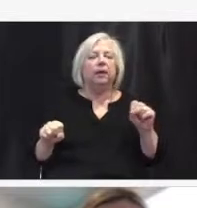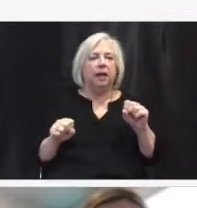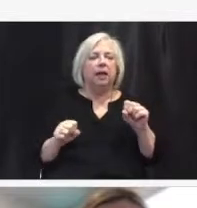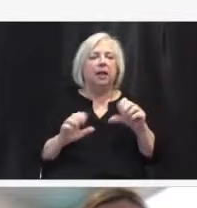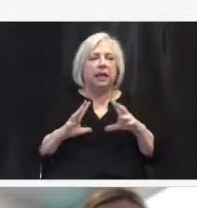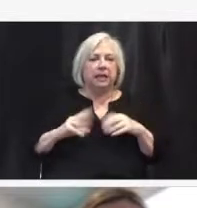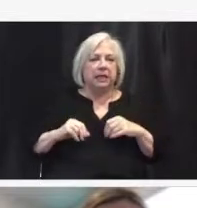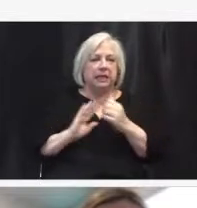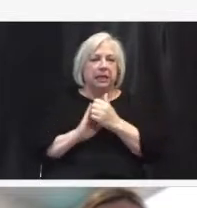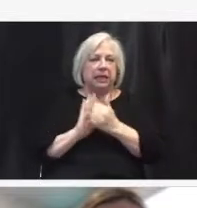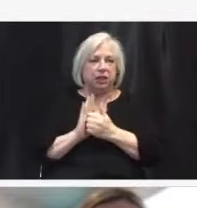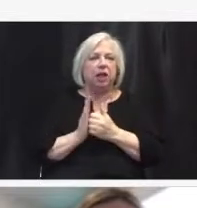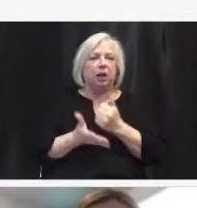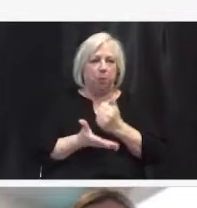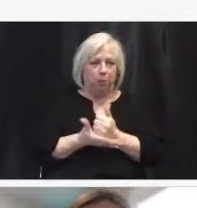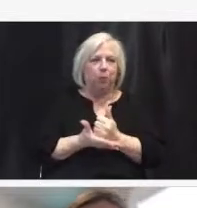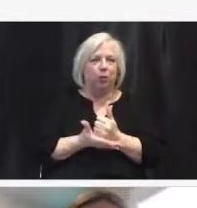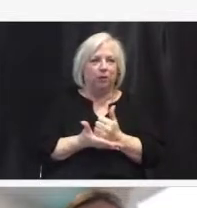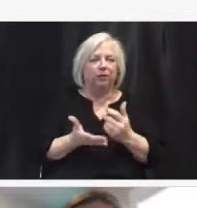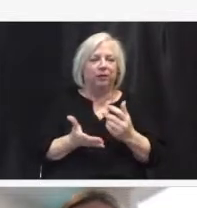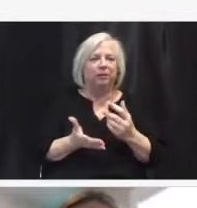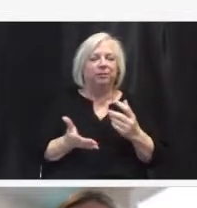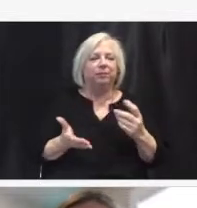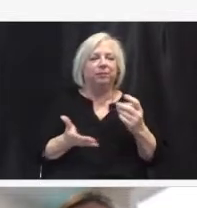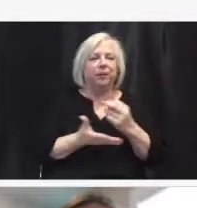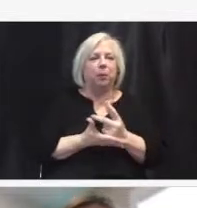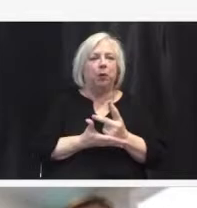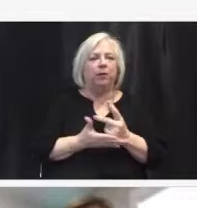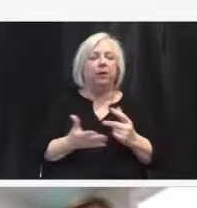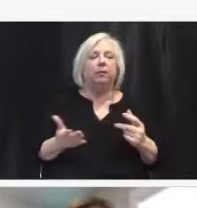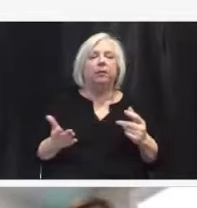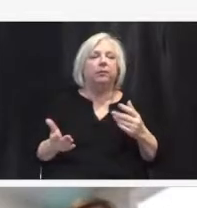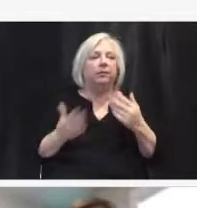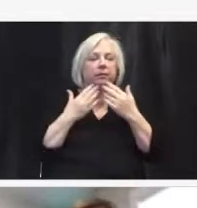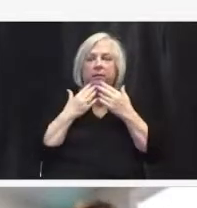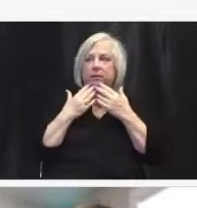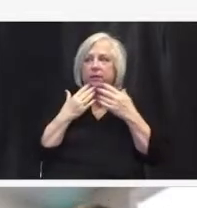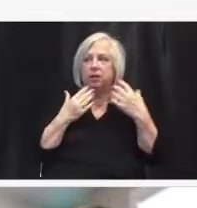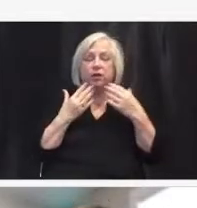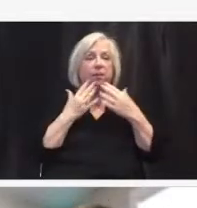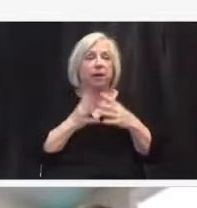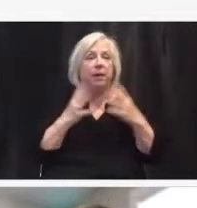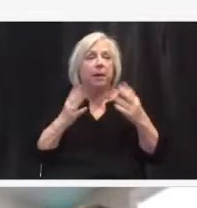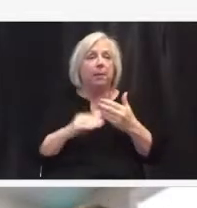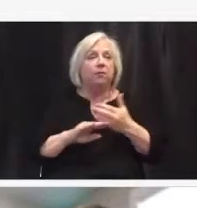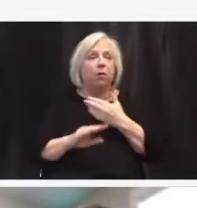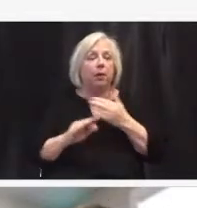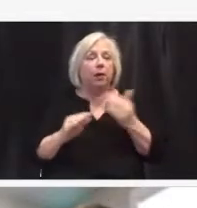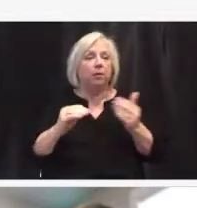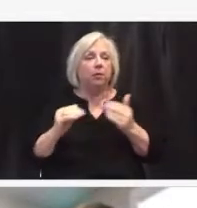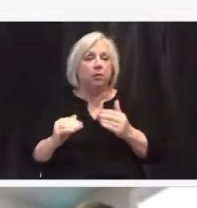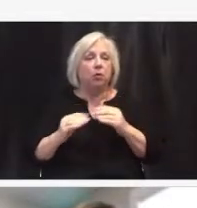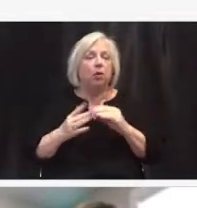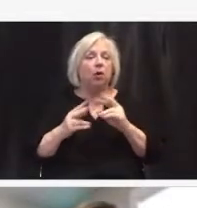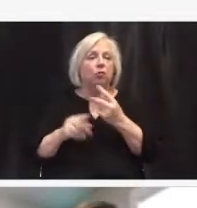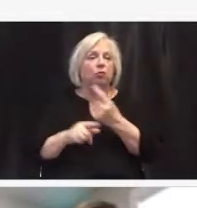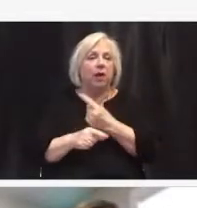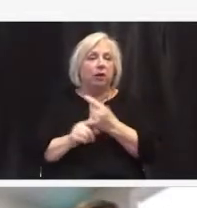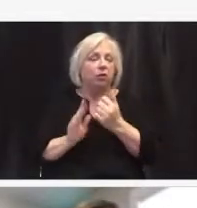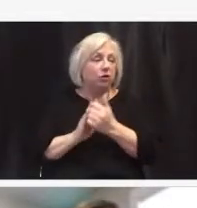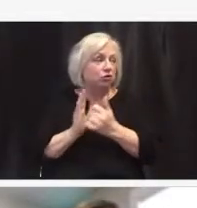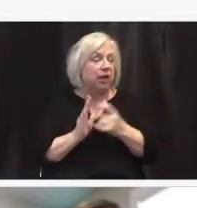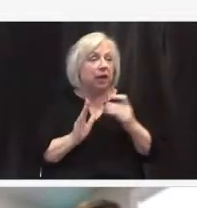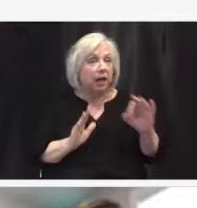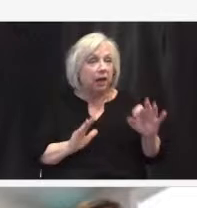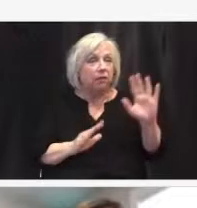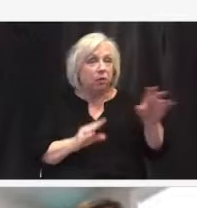approved. Thank you very much. Before we move to our regular agenda, if your item was on the